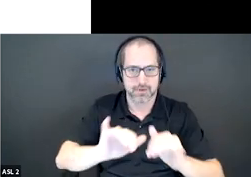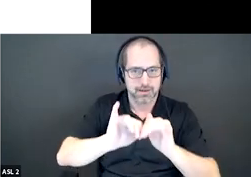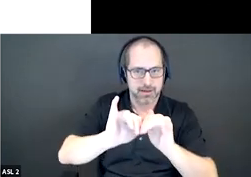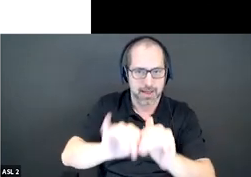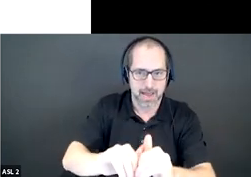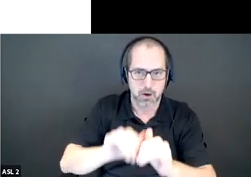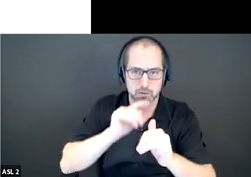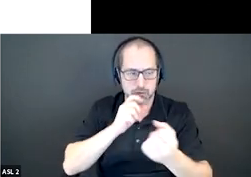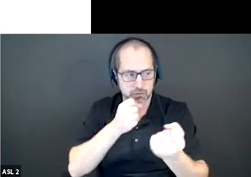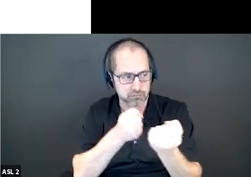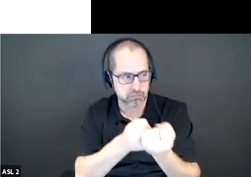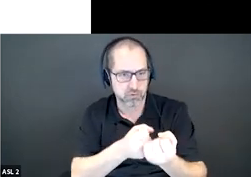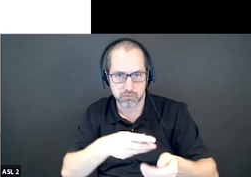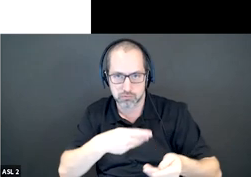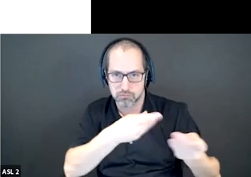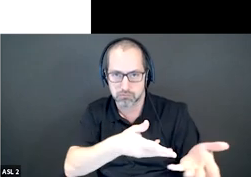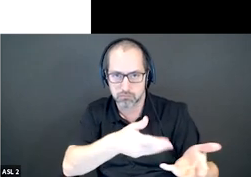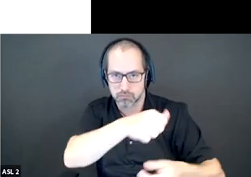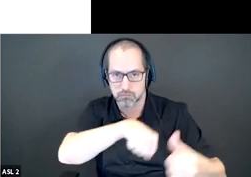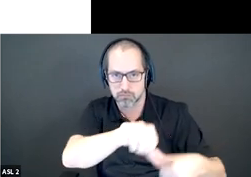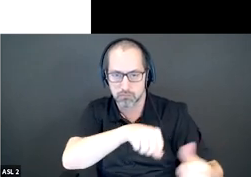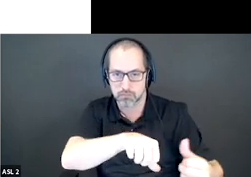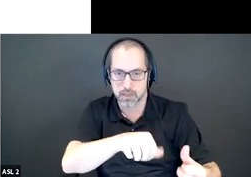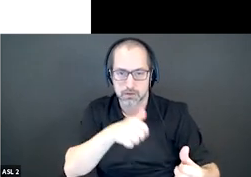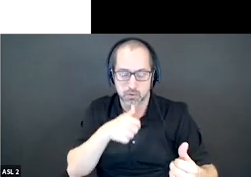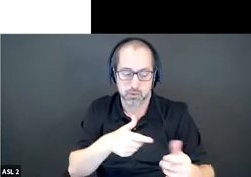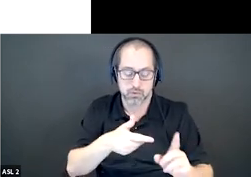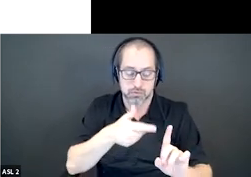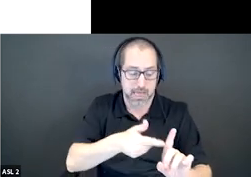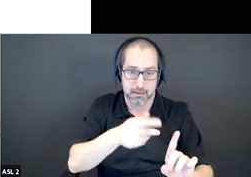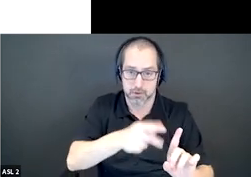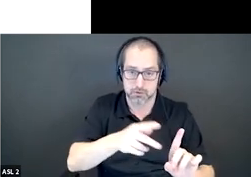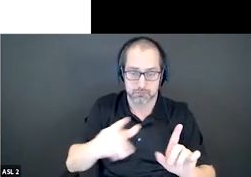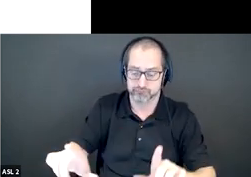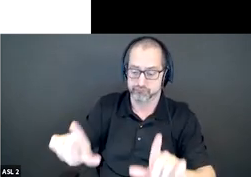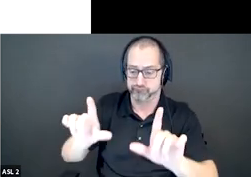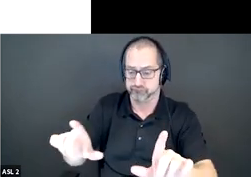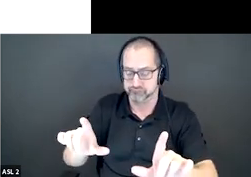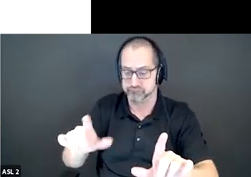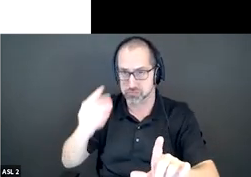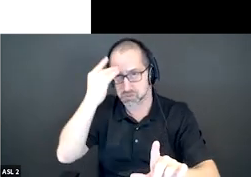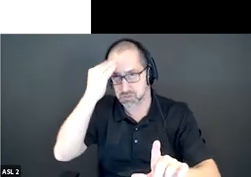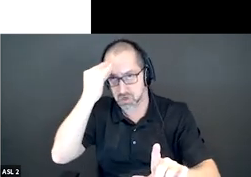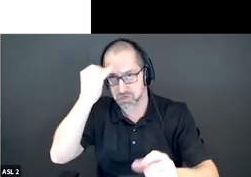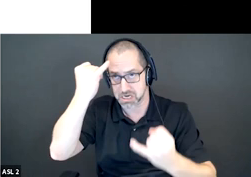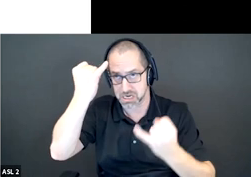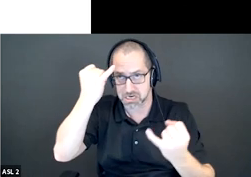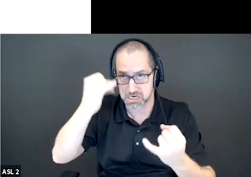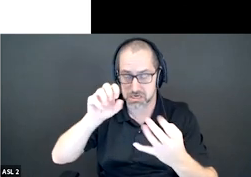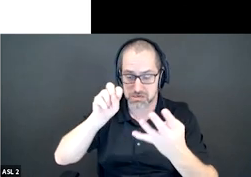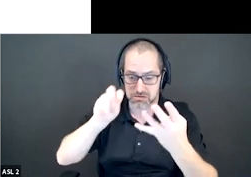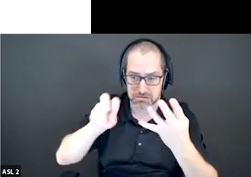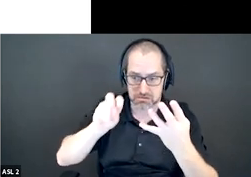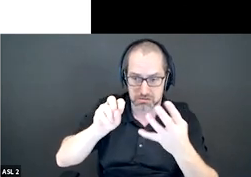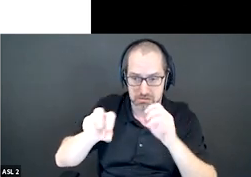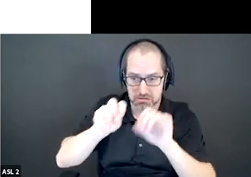exercises where it invites the participant to put in the thought and start producing the information